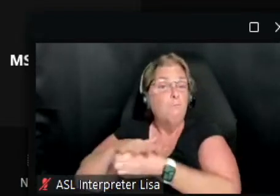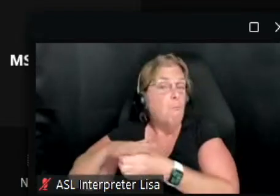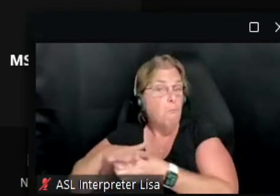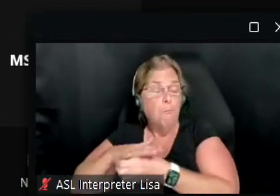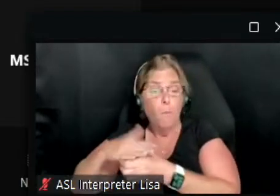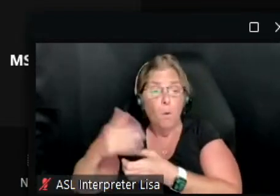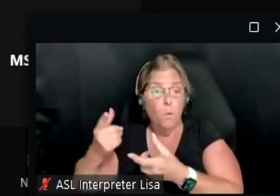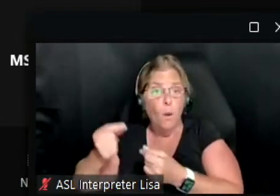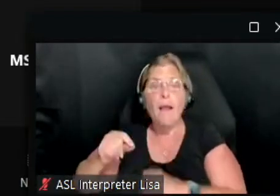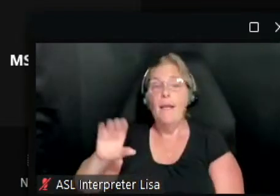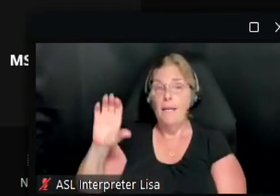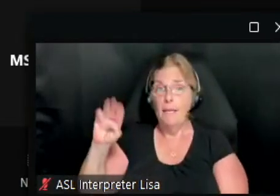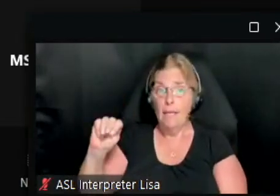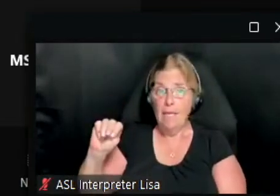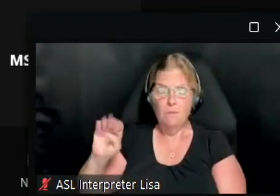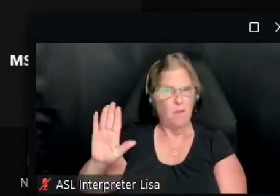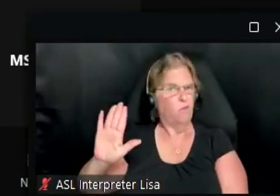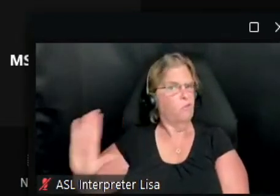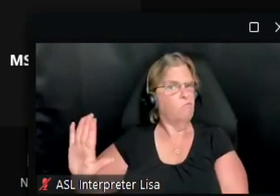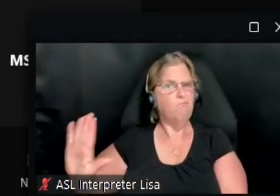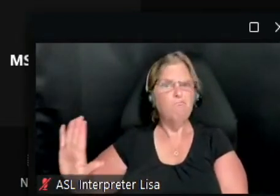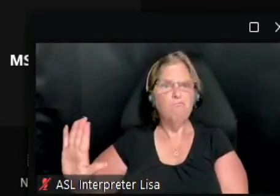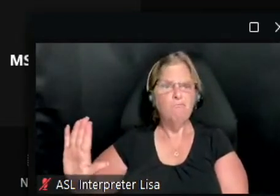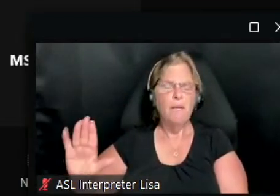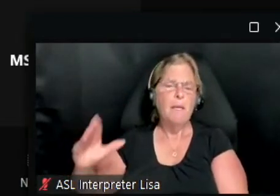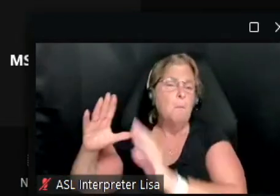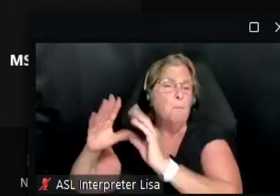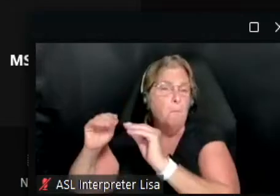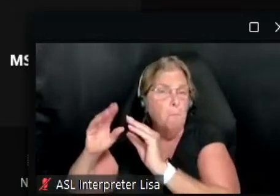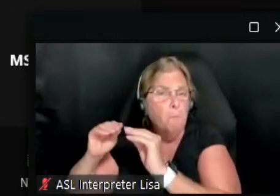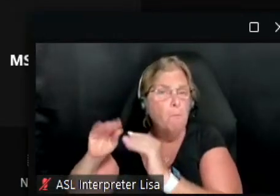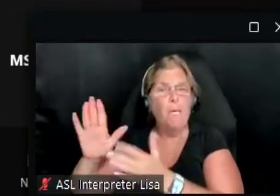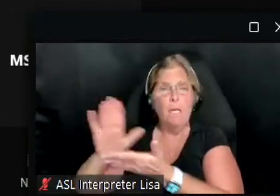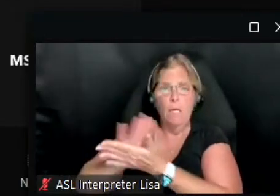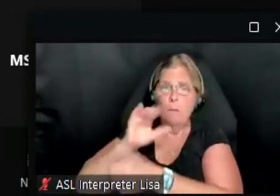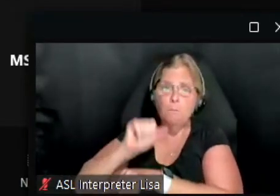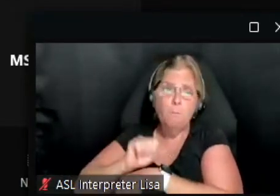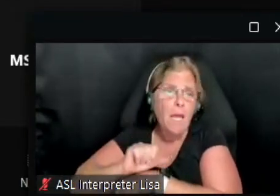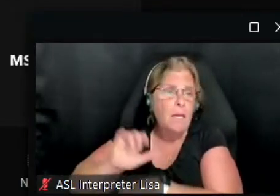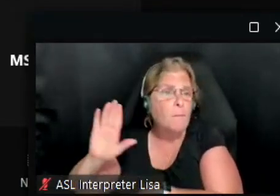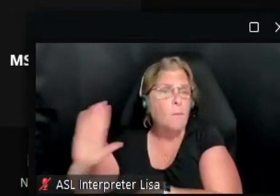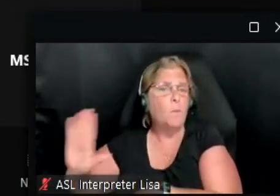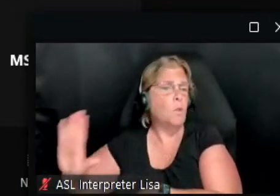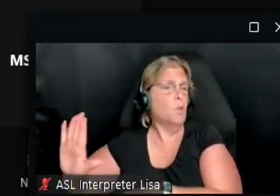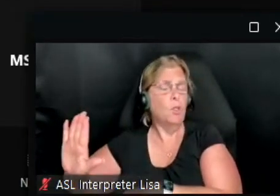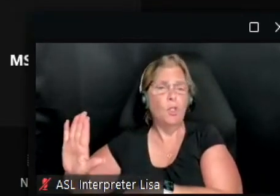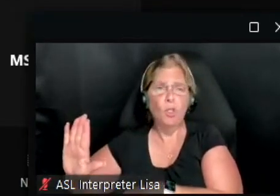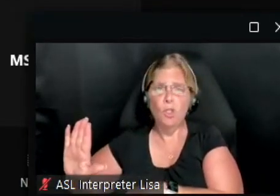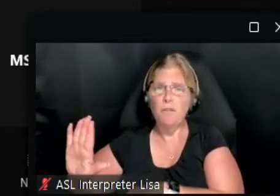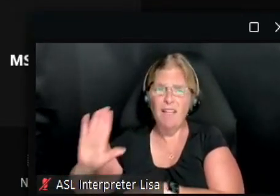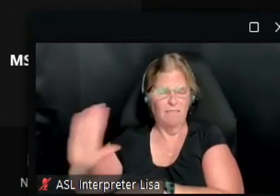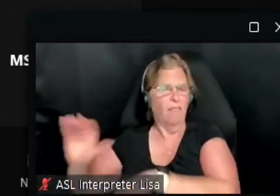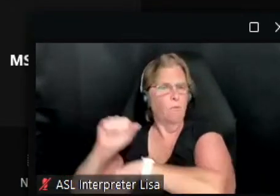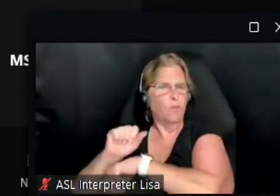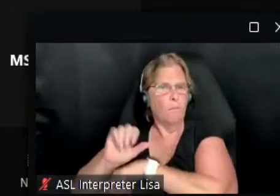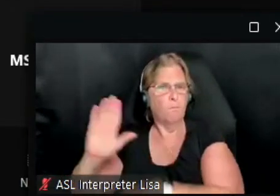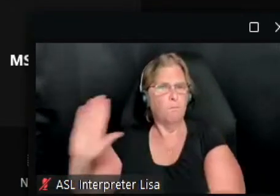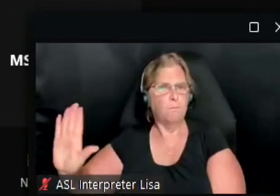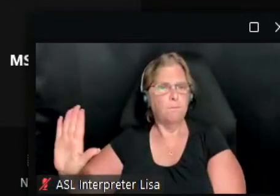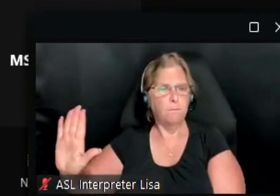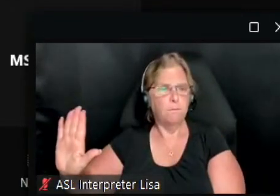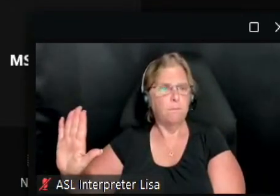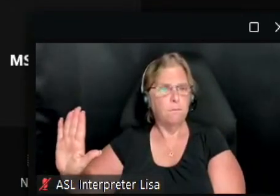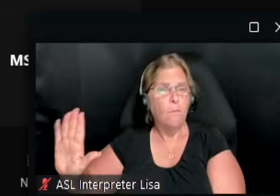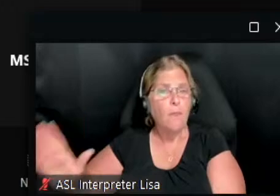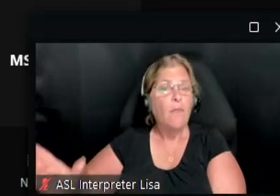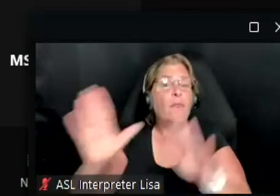case manager and they basically do the meetings and do the paperwork, and that's part of the job. And then you